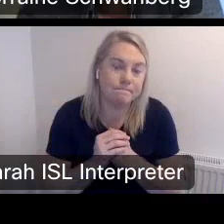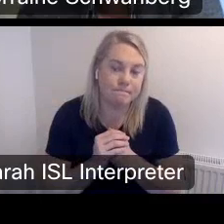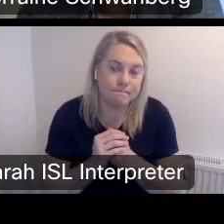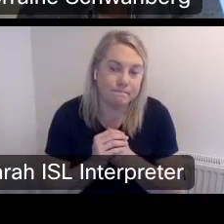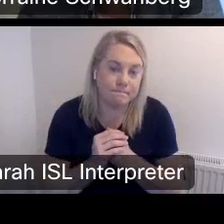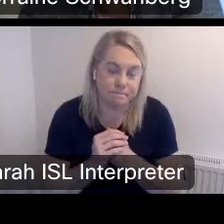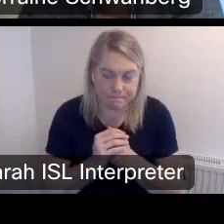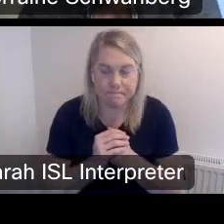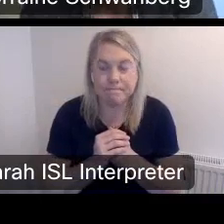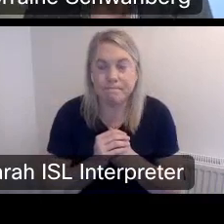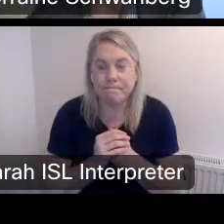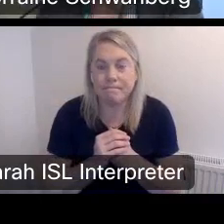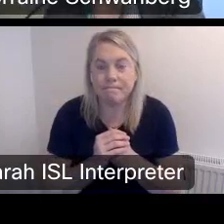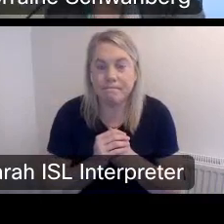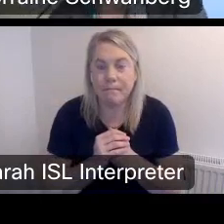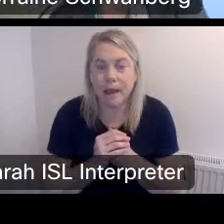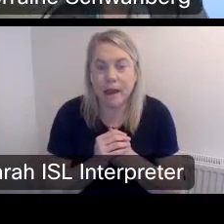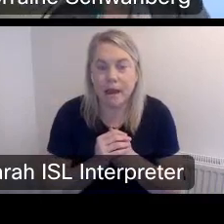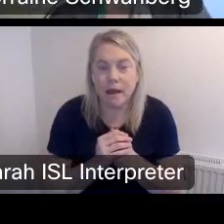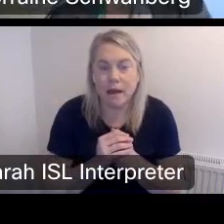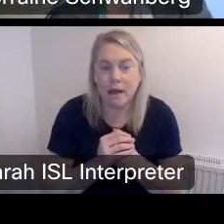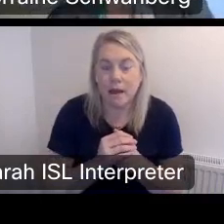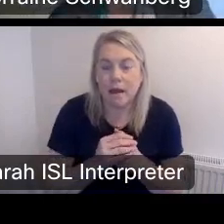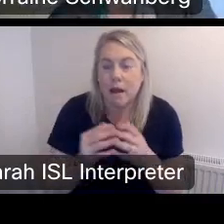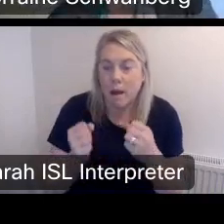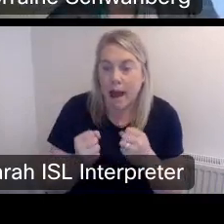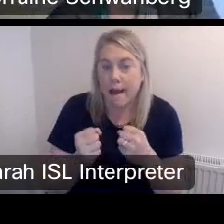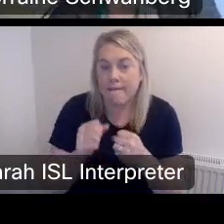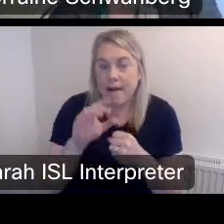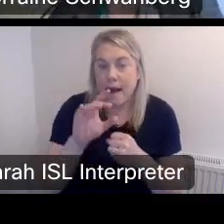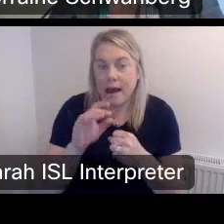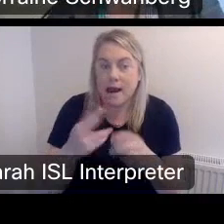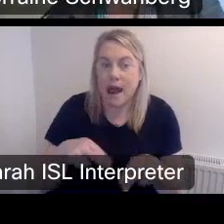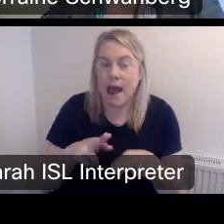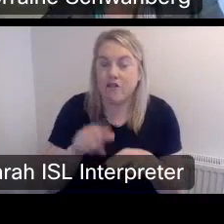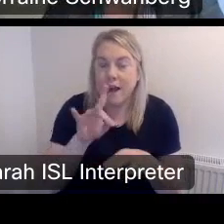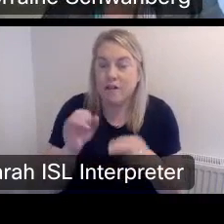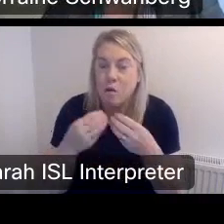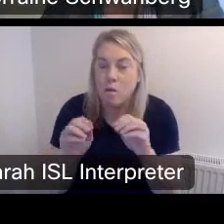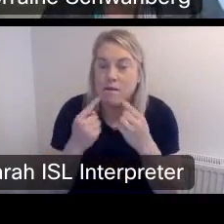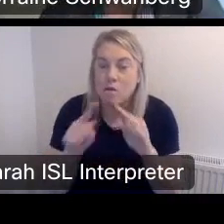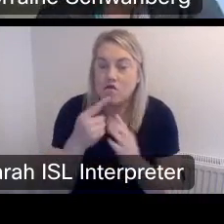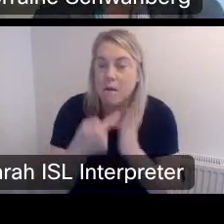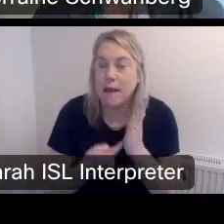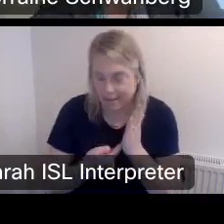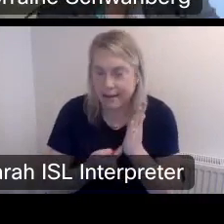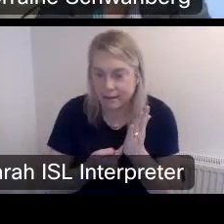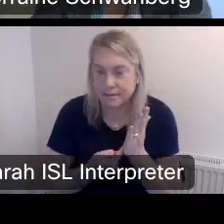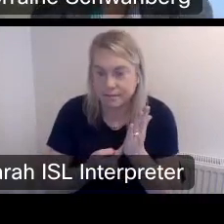We have finalising our national HSE Open Disclosure Policy. As you can imagine, we've obviously had to